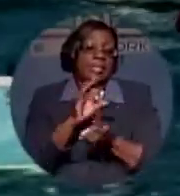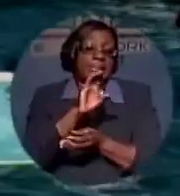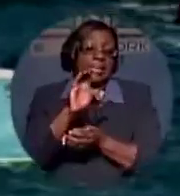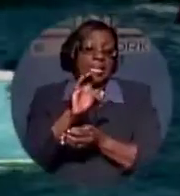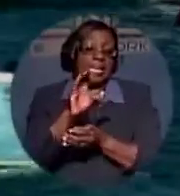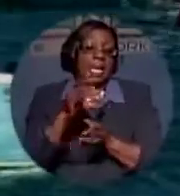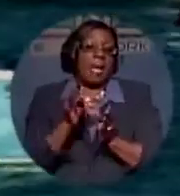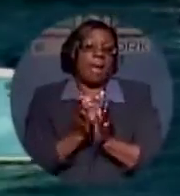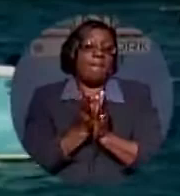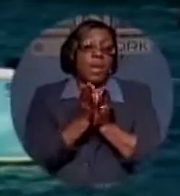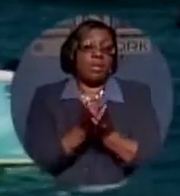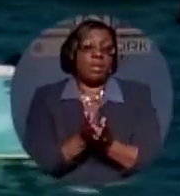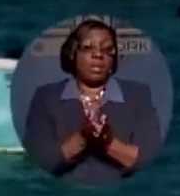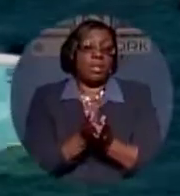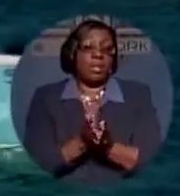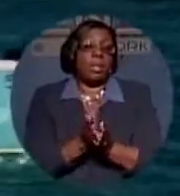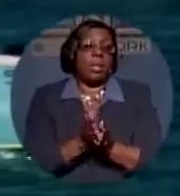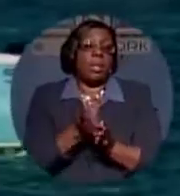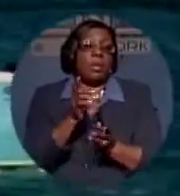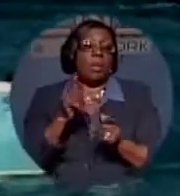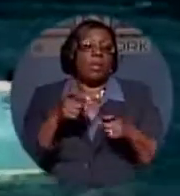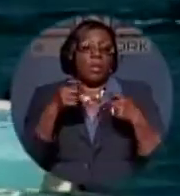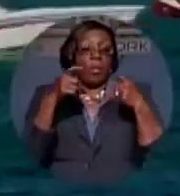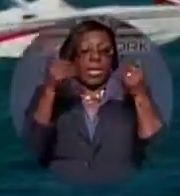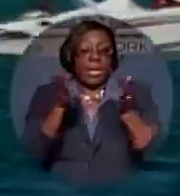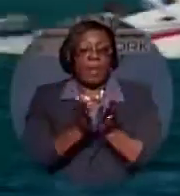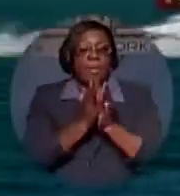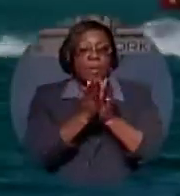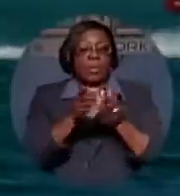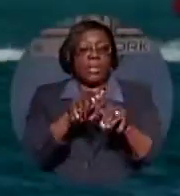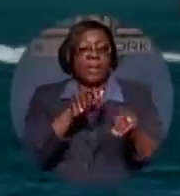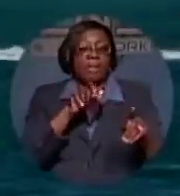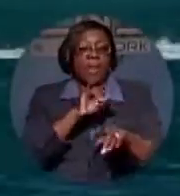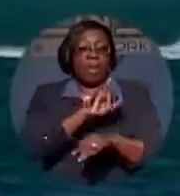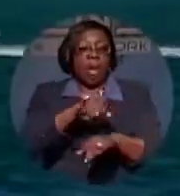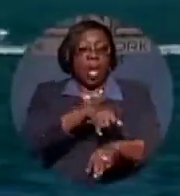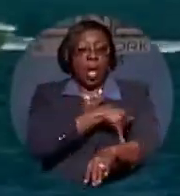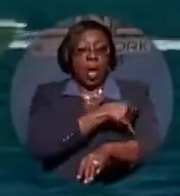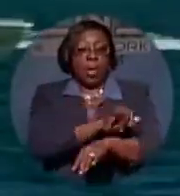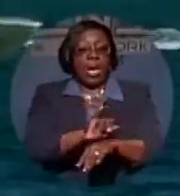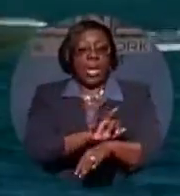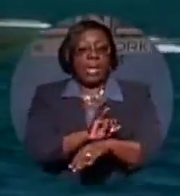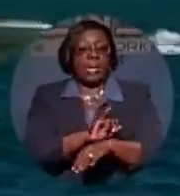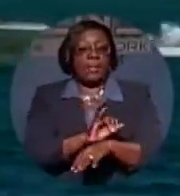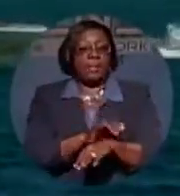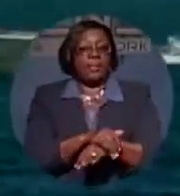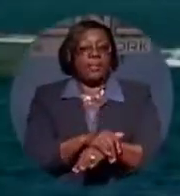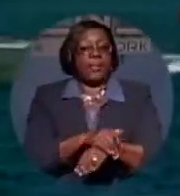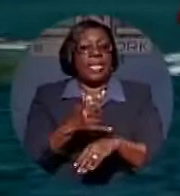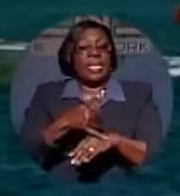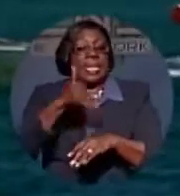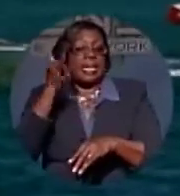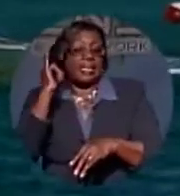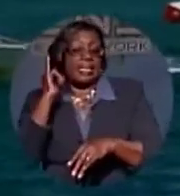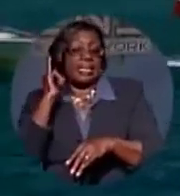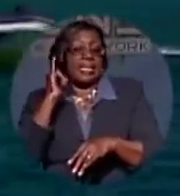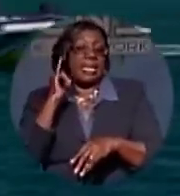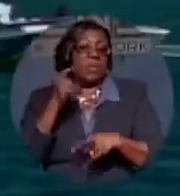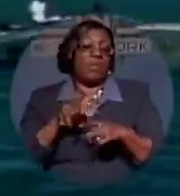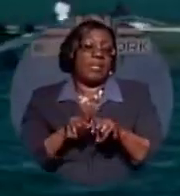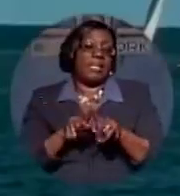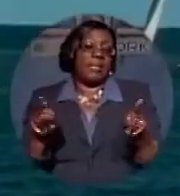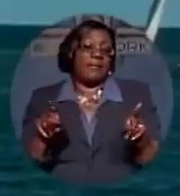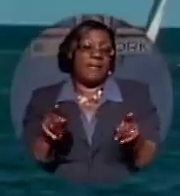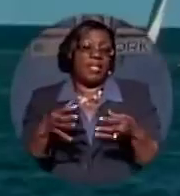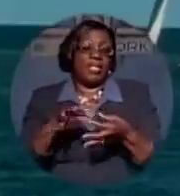Whitty K out of Long Island had the advantage going in, having won the first series race on Saturday. Yesterday, though, it was a totally